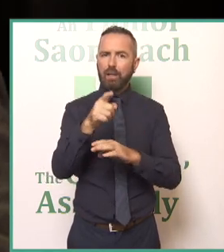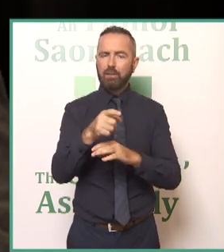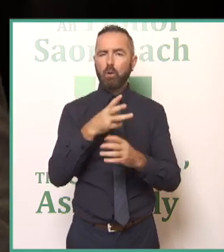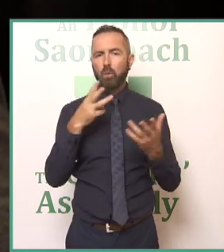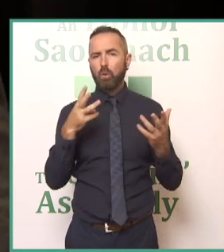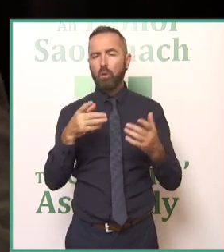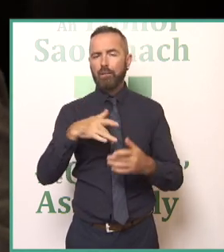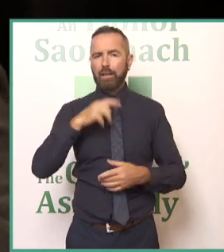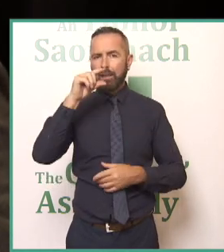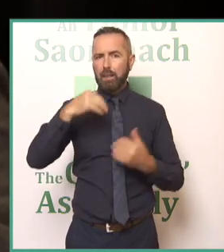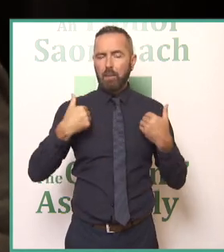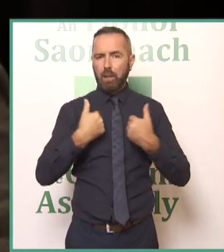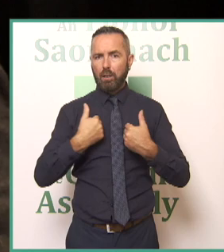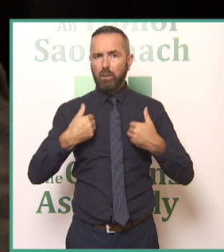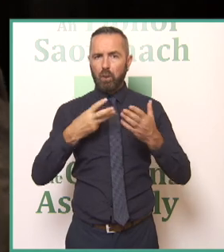that